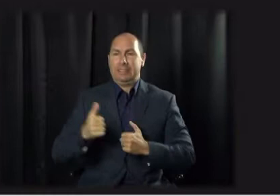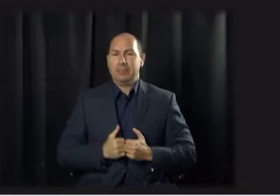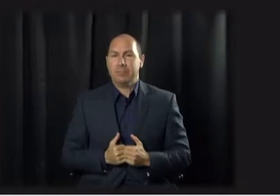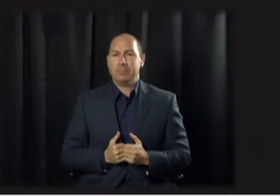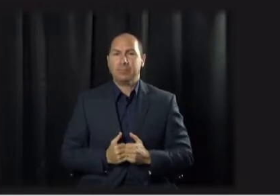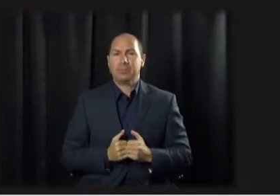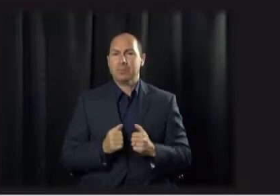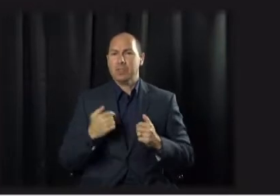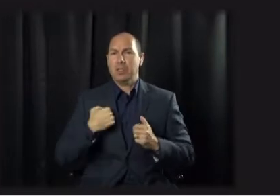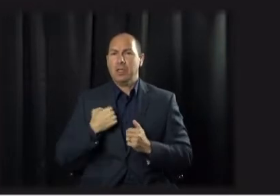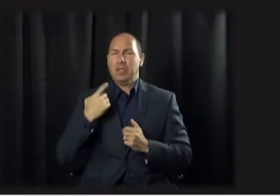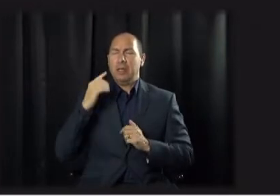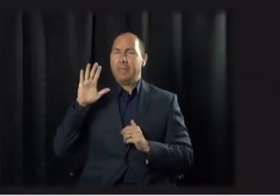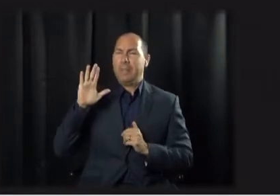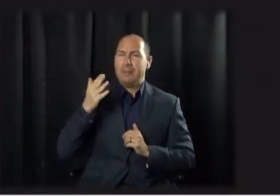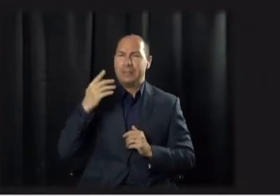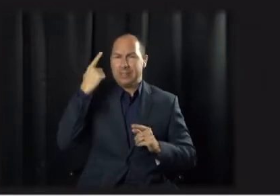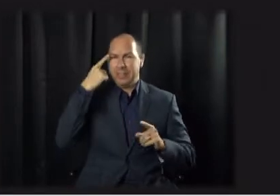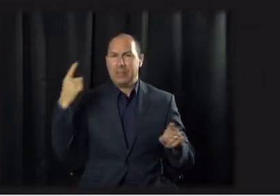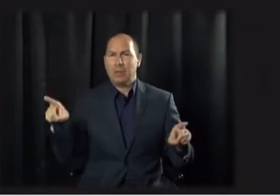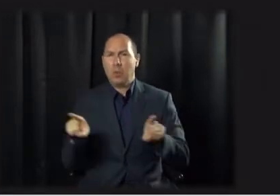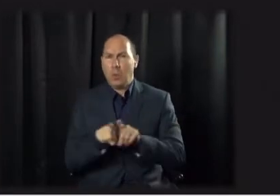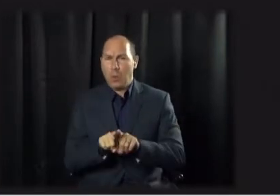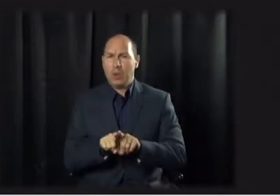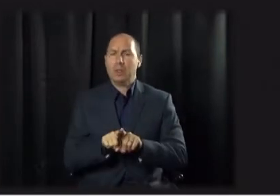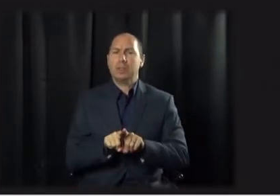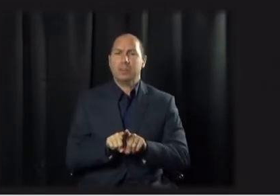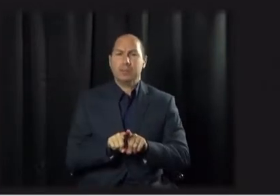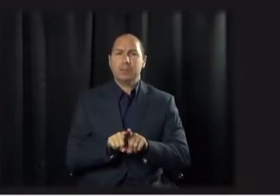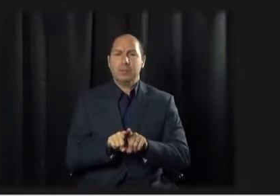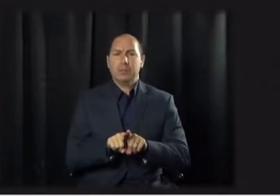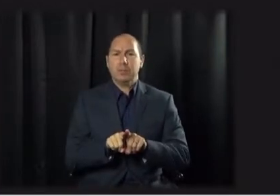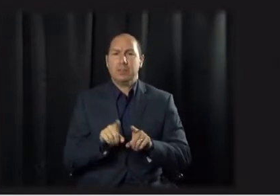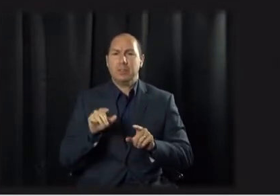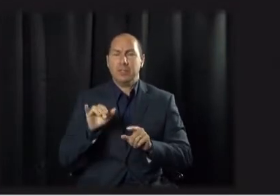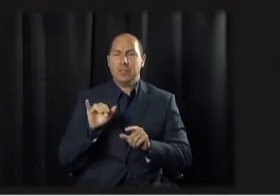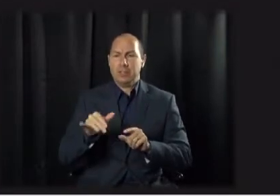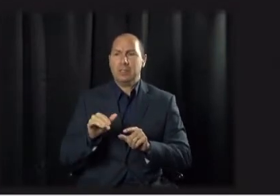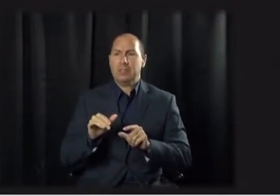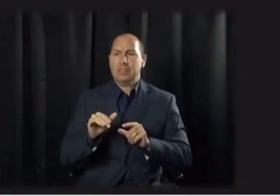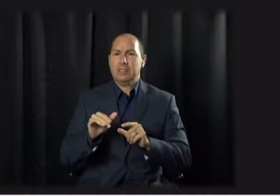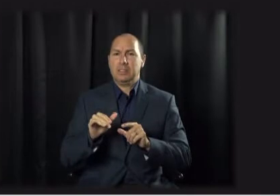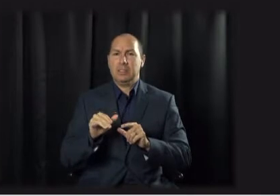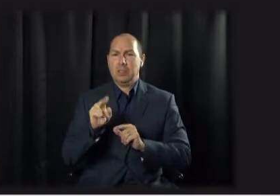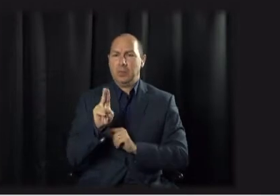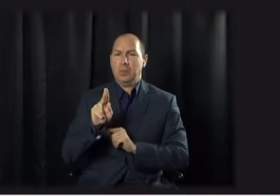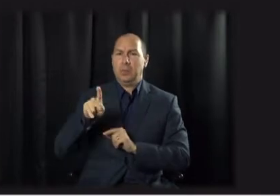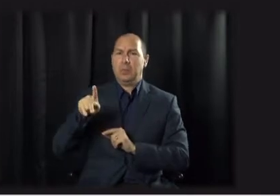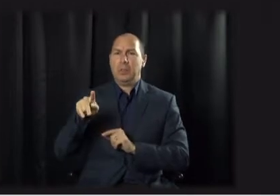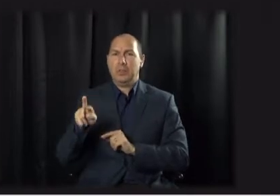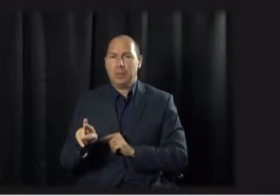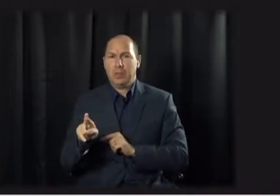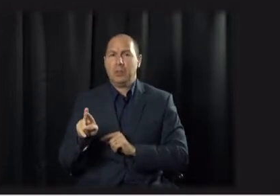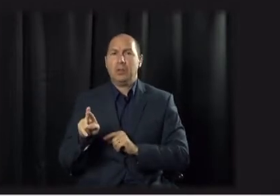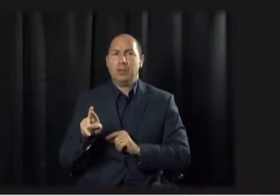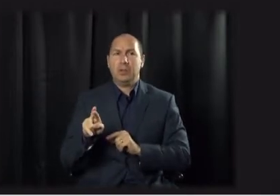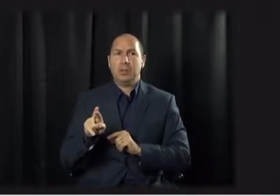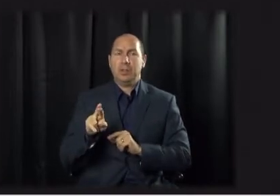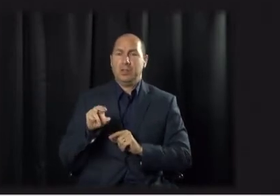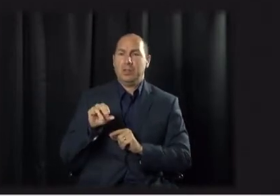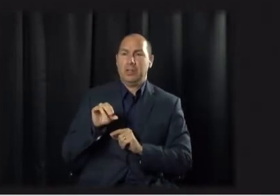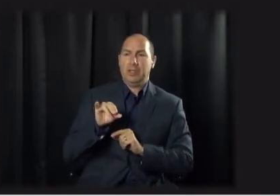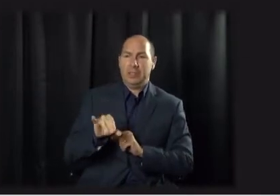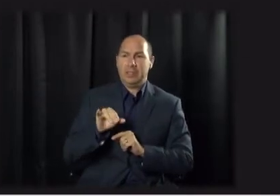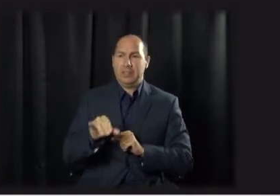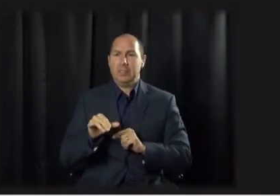the UPR needs to make a number of important reforms. UPR is and can be an economic